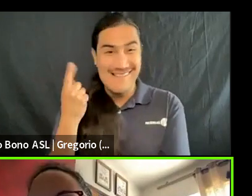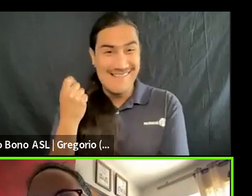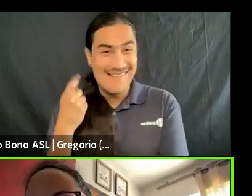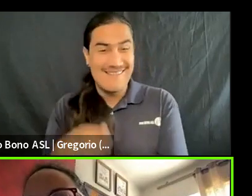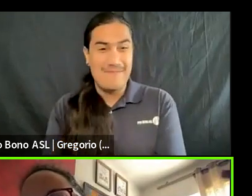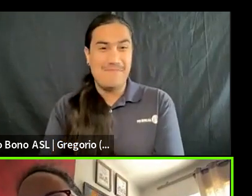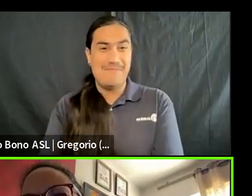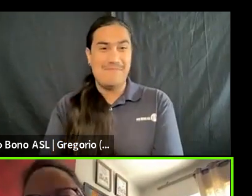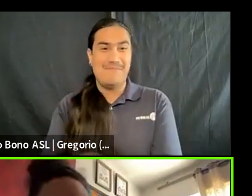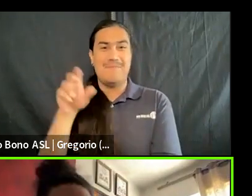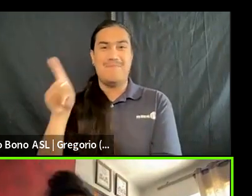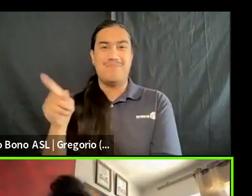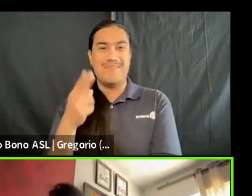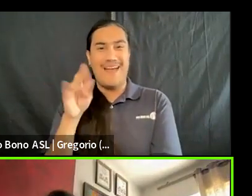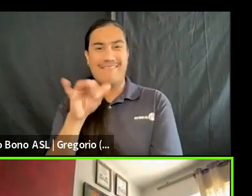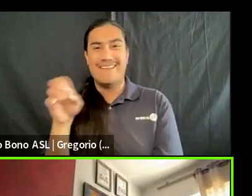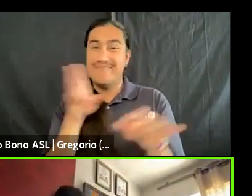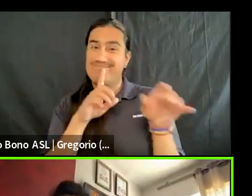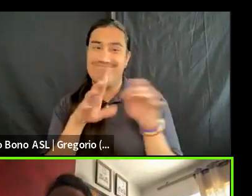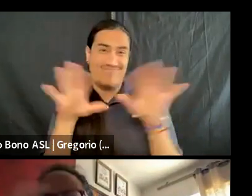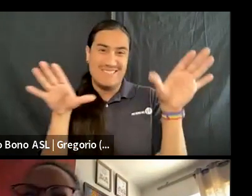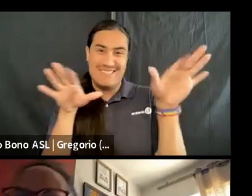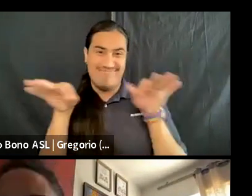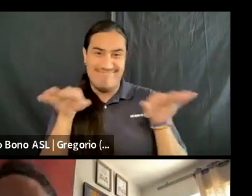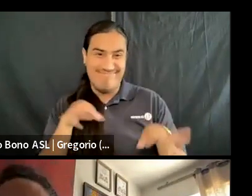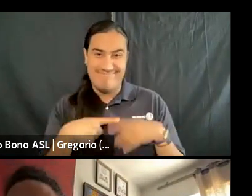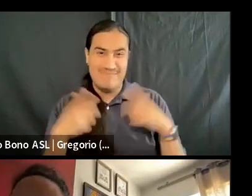Very descriptive, but you know,